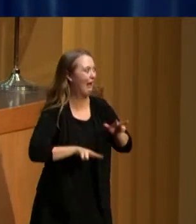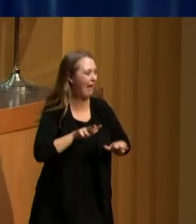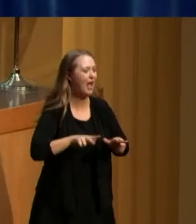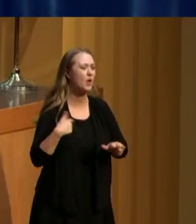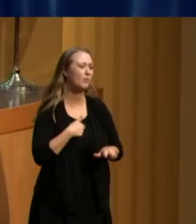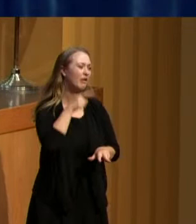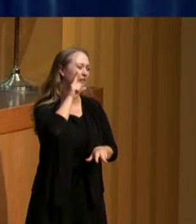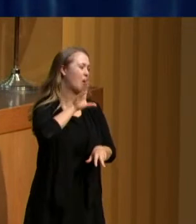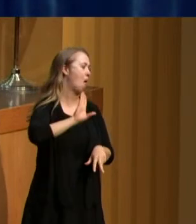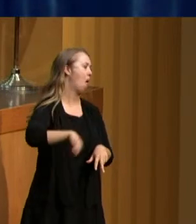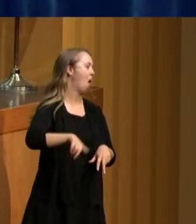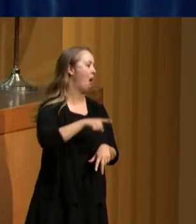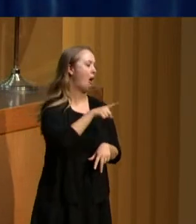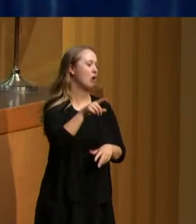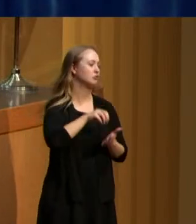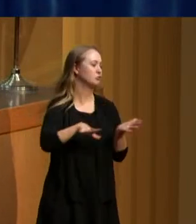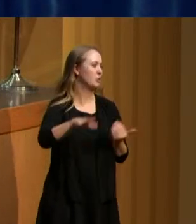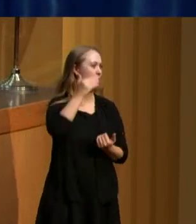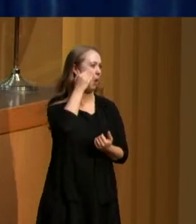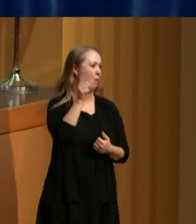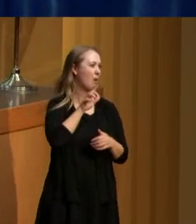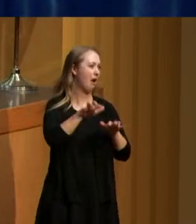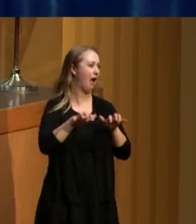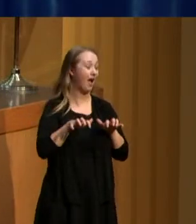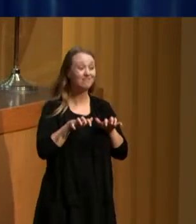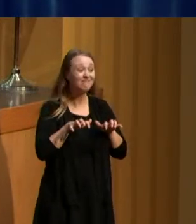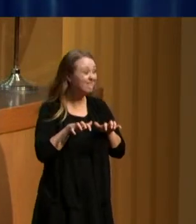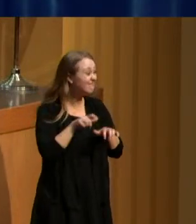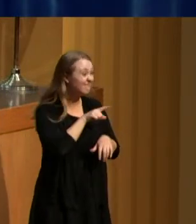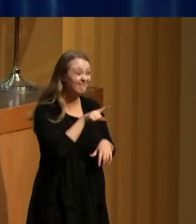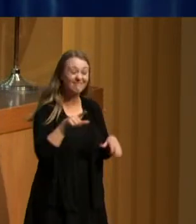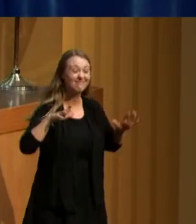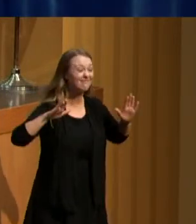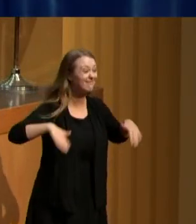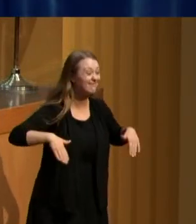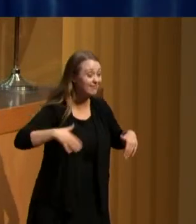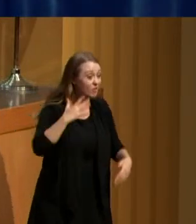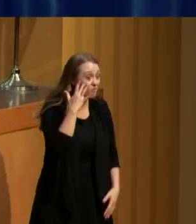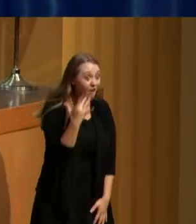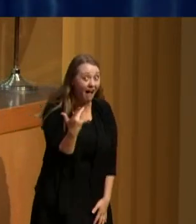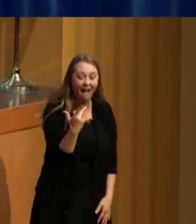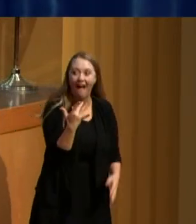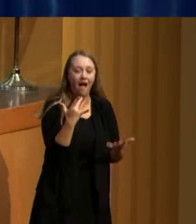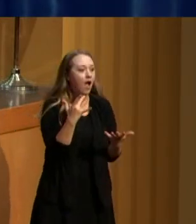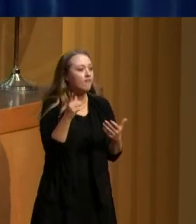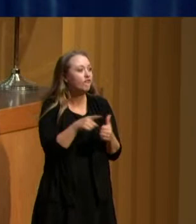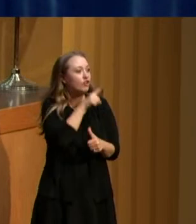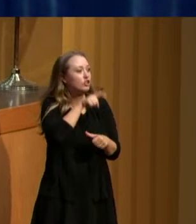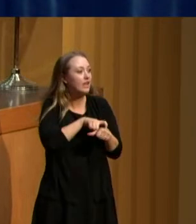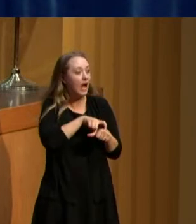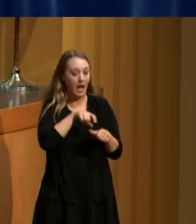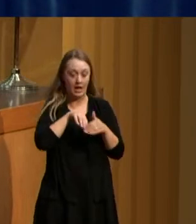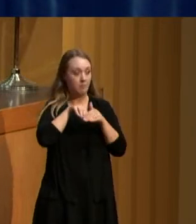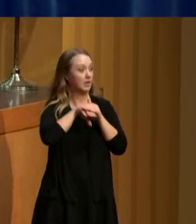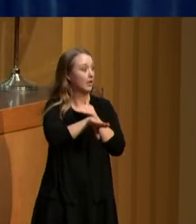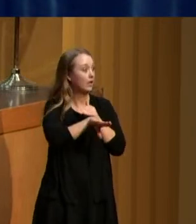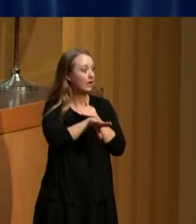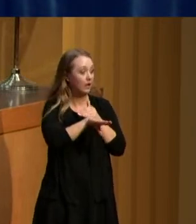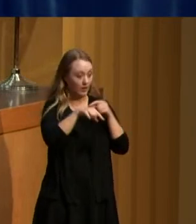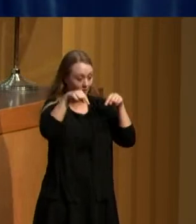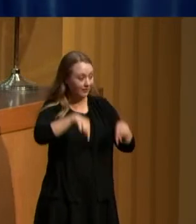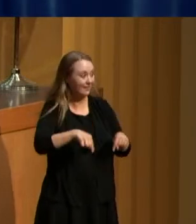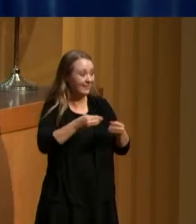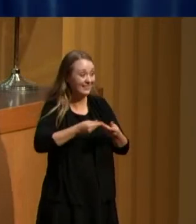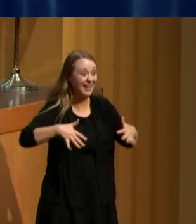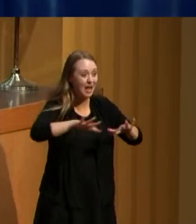the auditorium is. They don't because they've now participated or been a student virtually. So